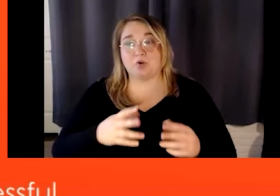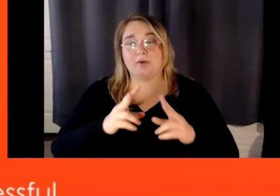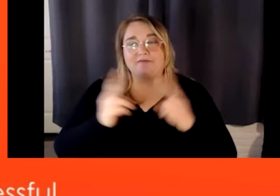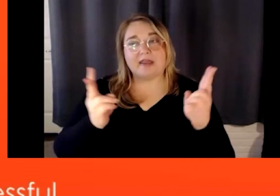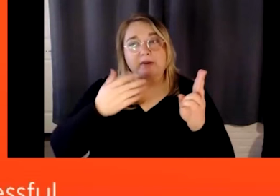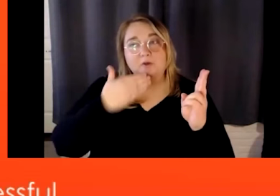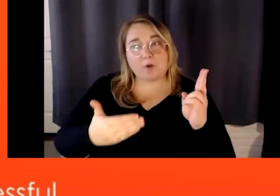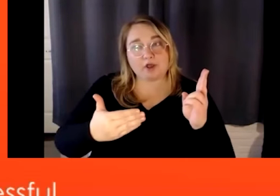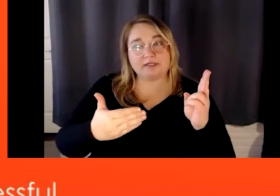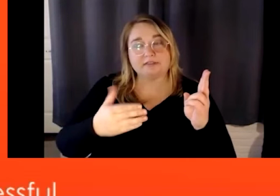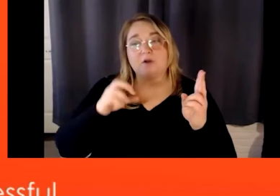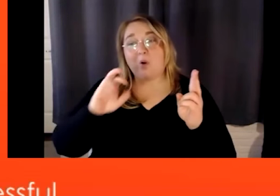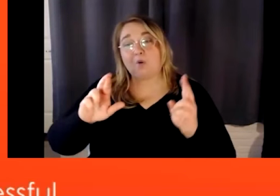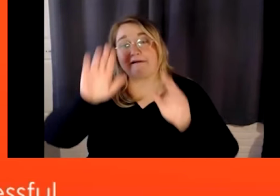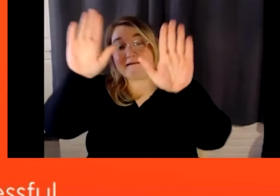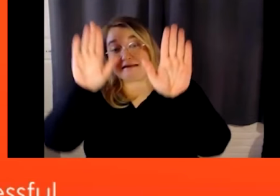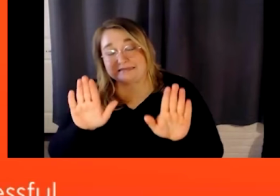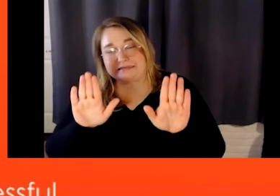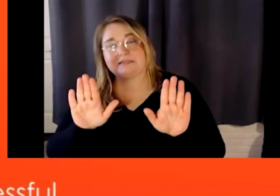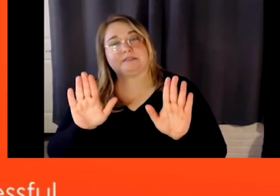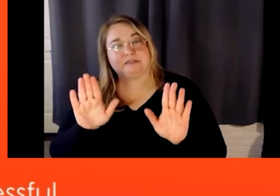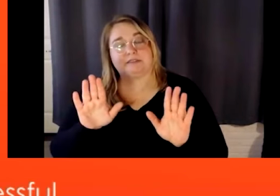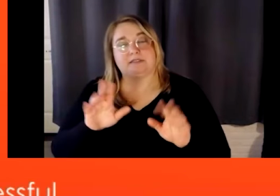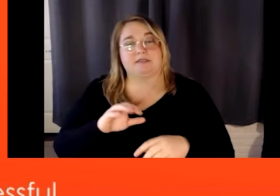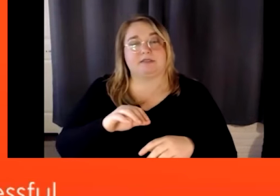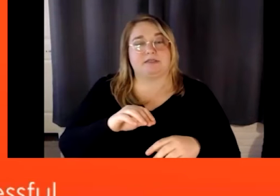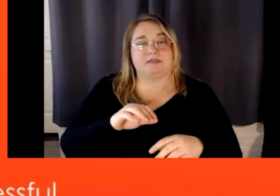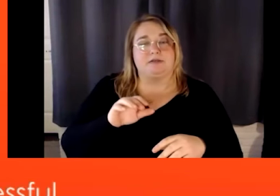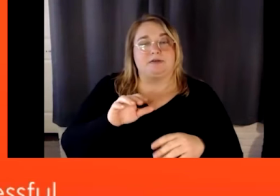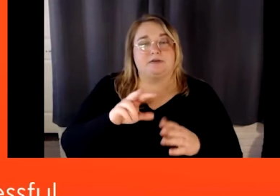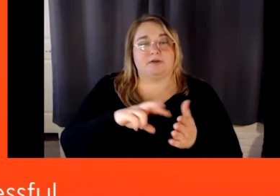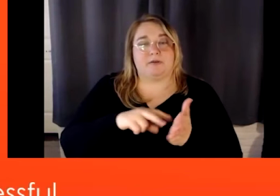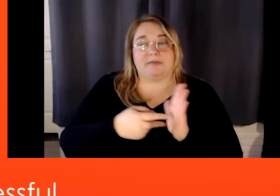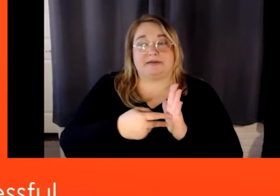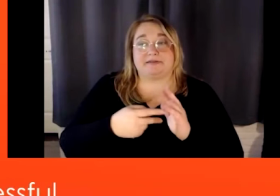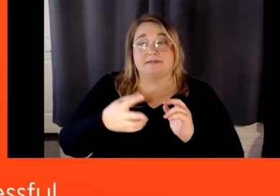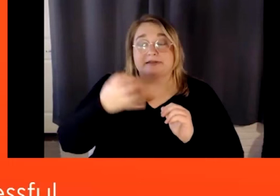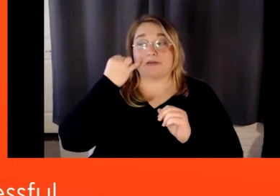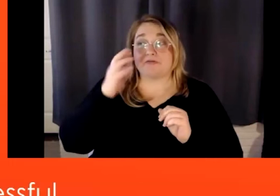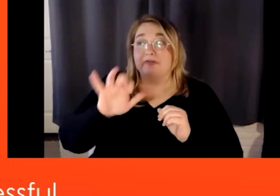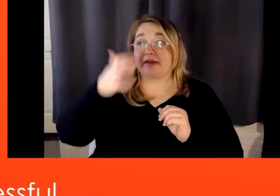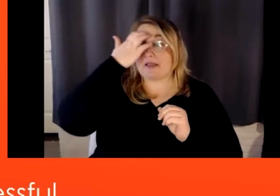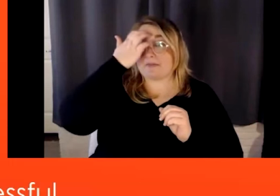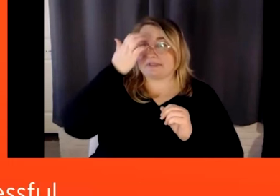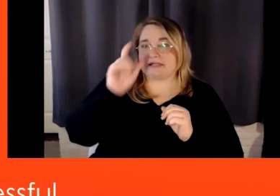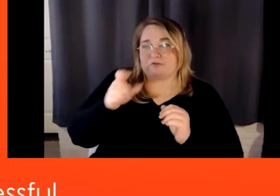if we're going to identify this competency that is going to be wanted by an employer, let's